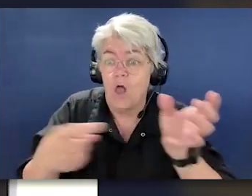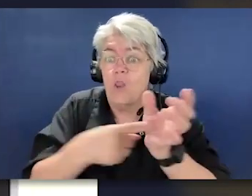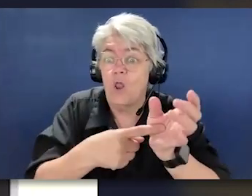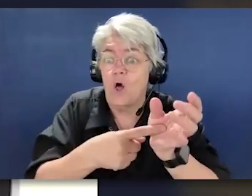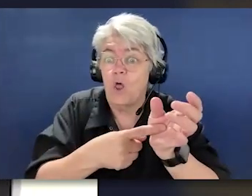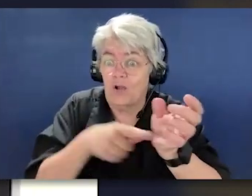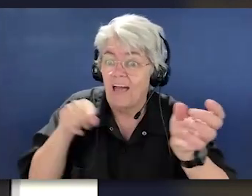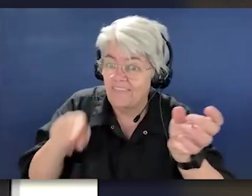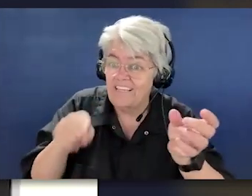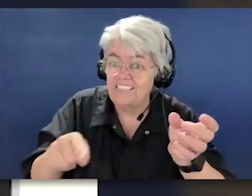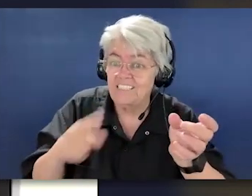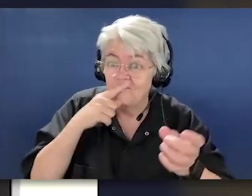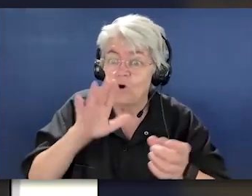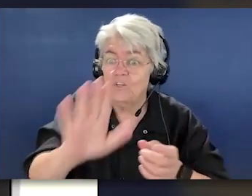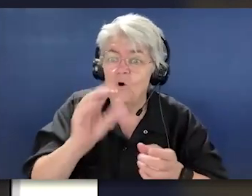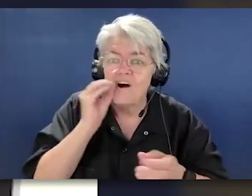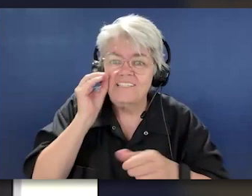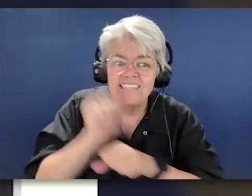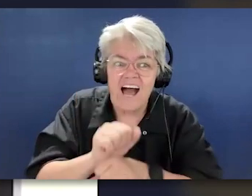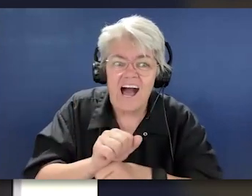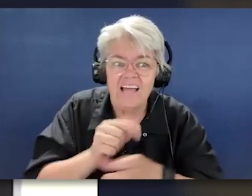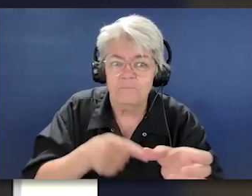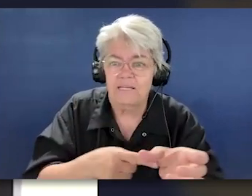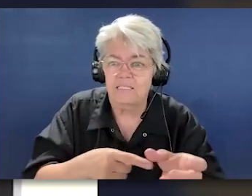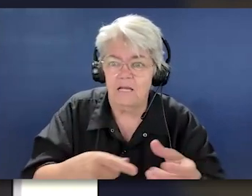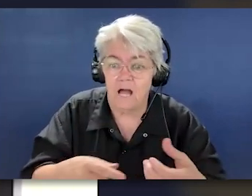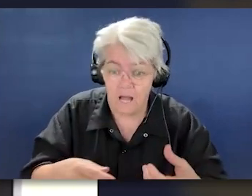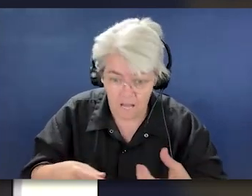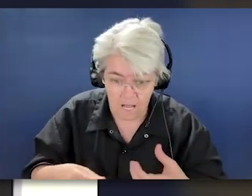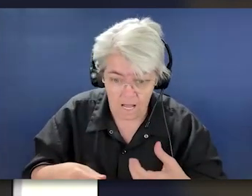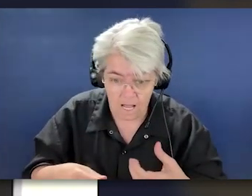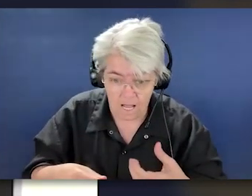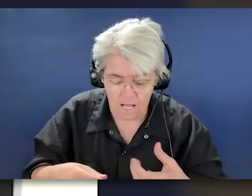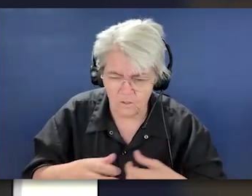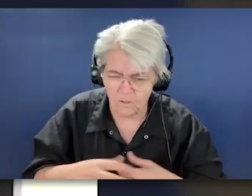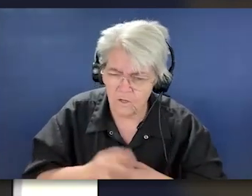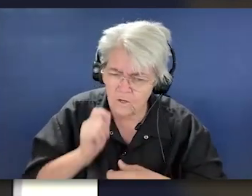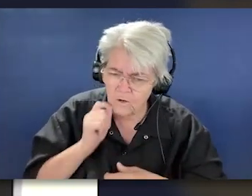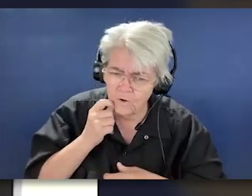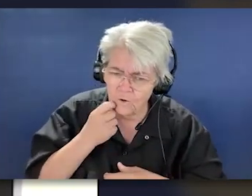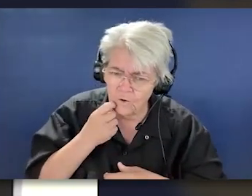thing does on your assignment." It's like, cool.